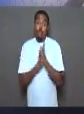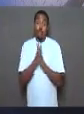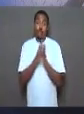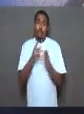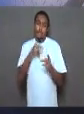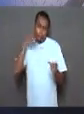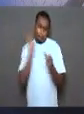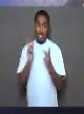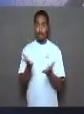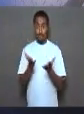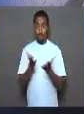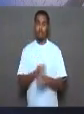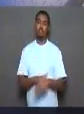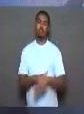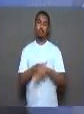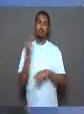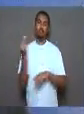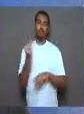become fluent in it.